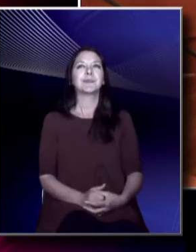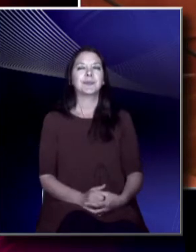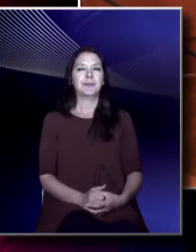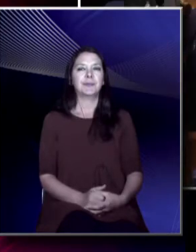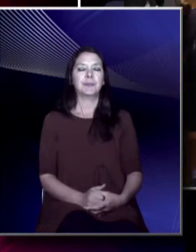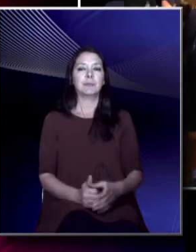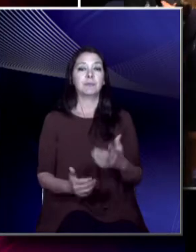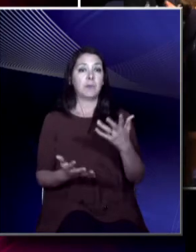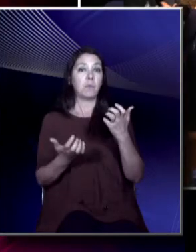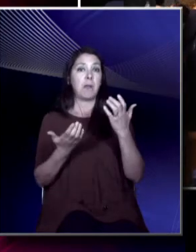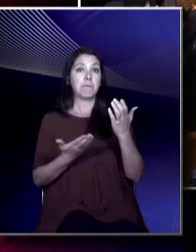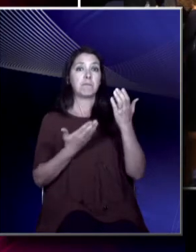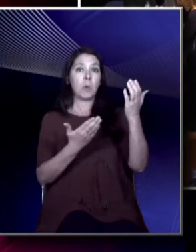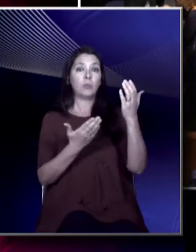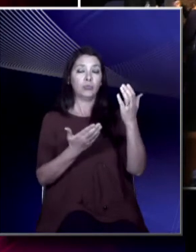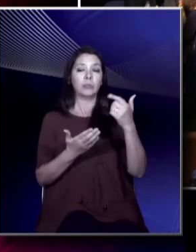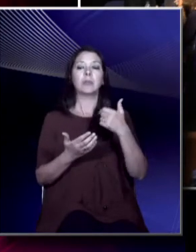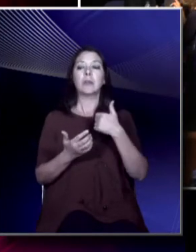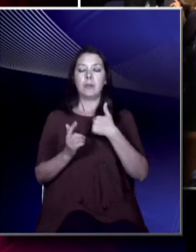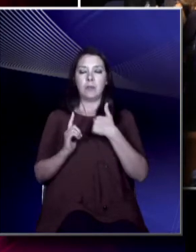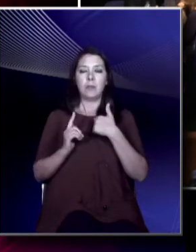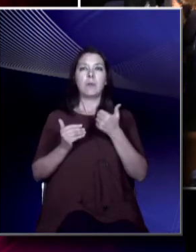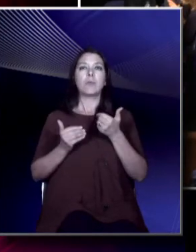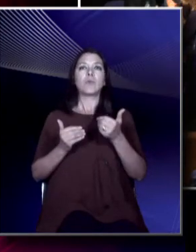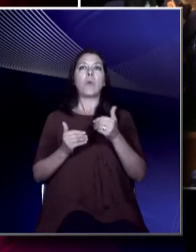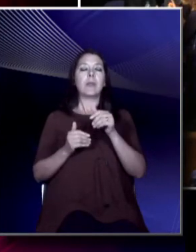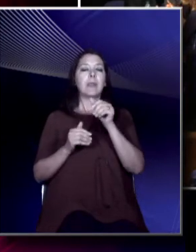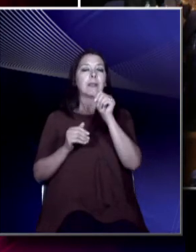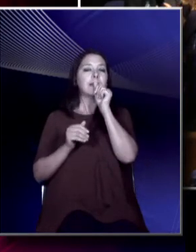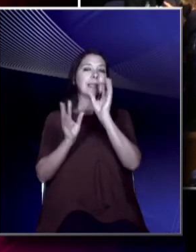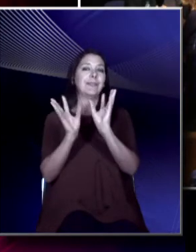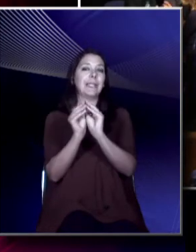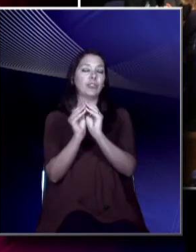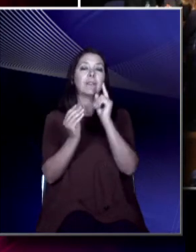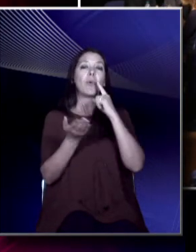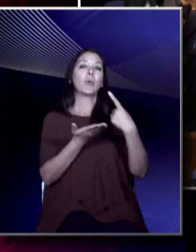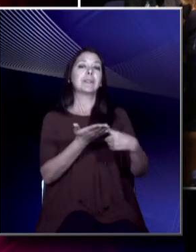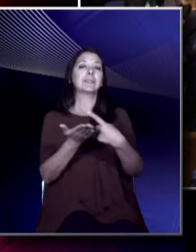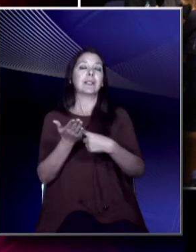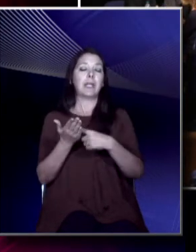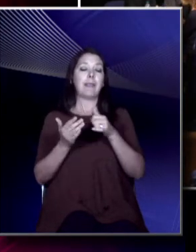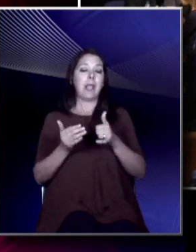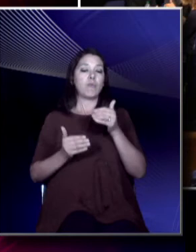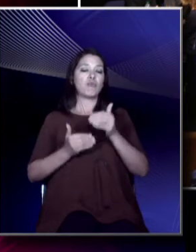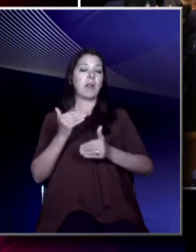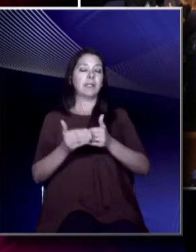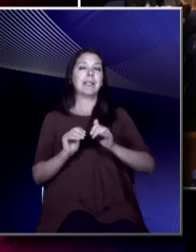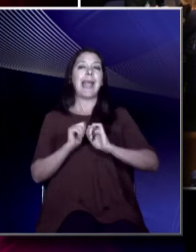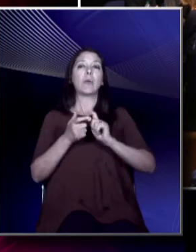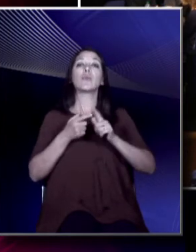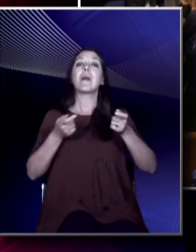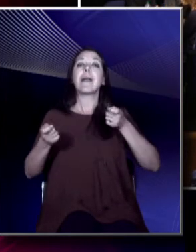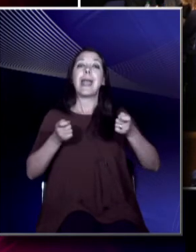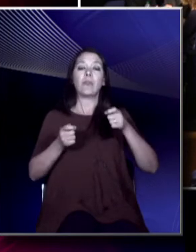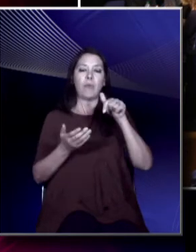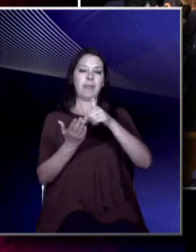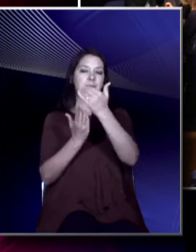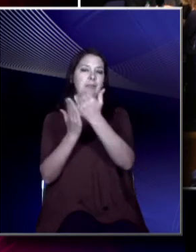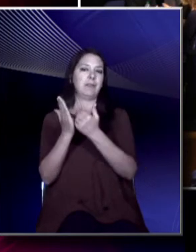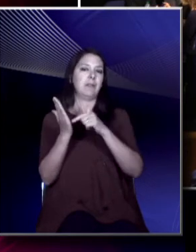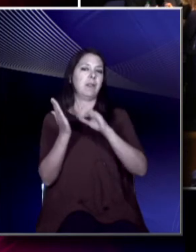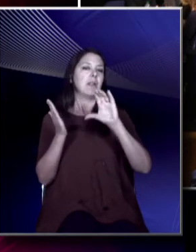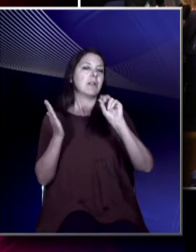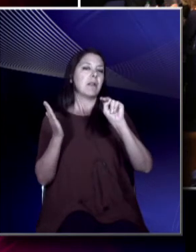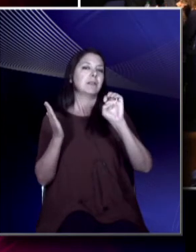Entertain a motion? I move that we go into executive session to discuss the process of handling the consent and